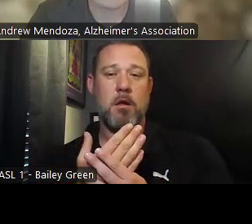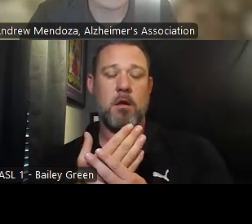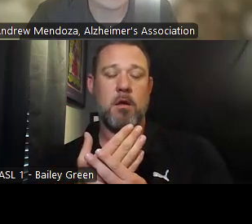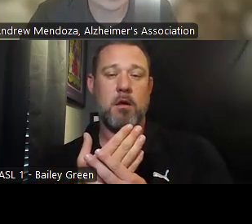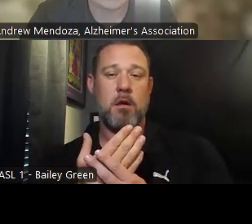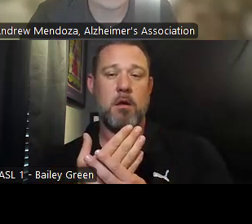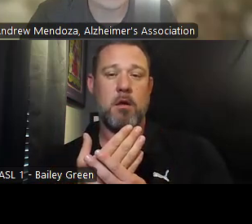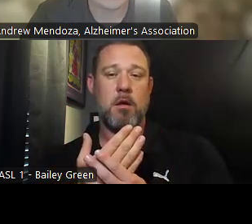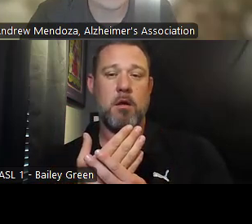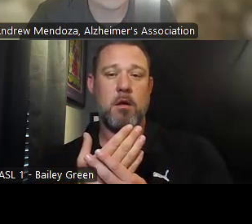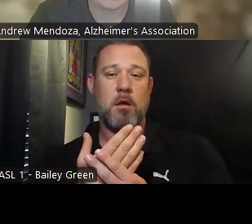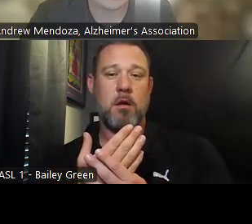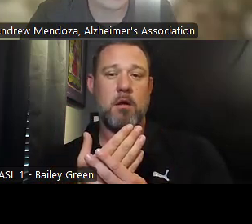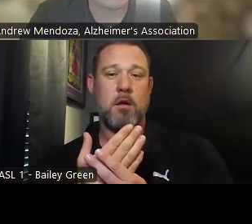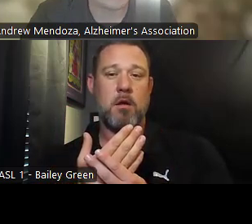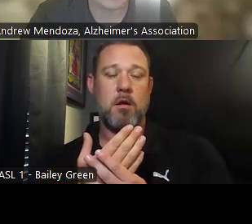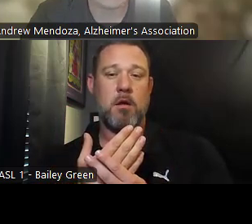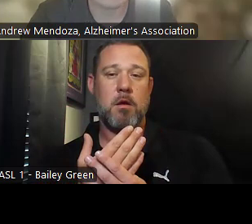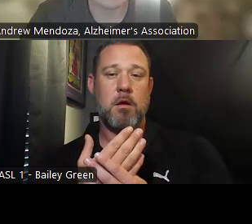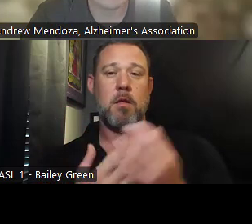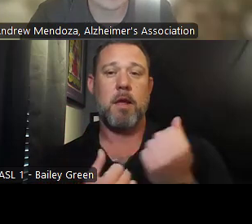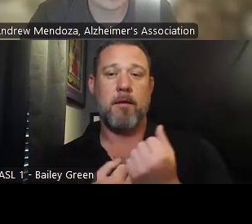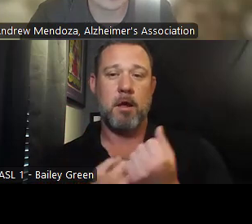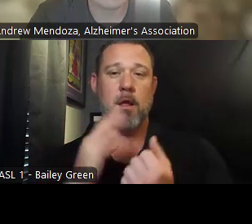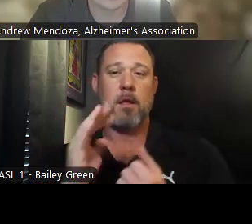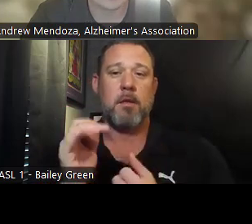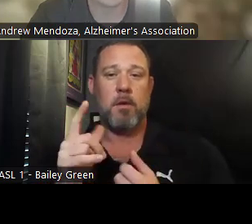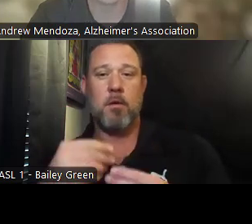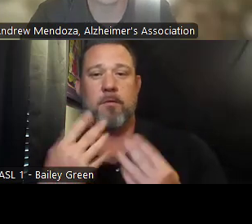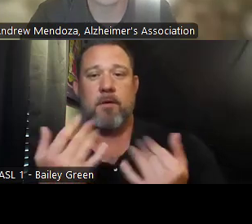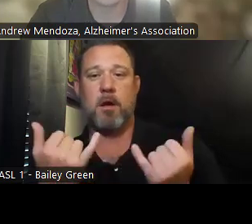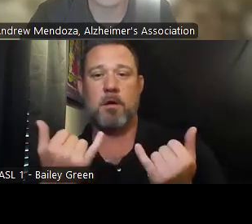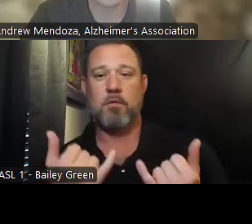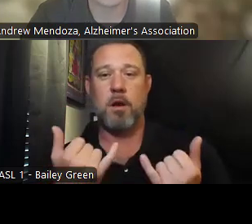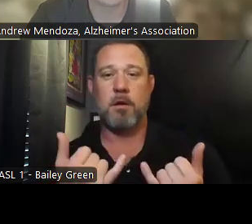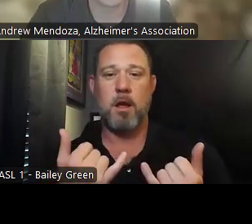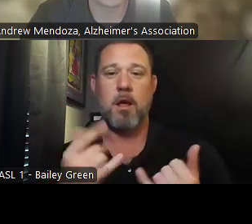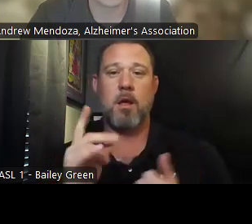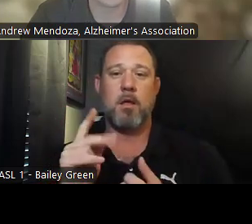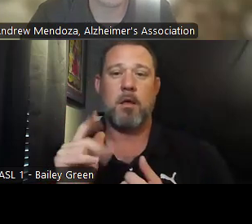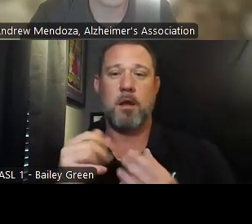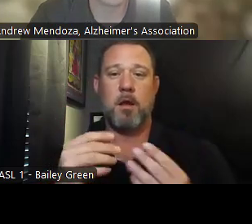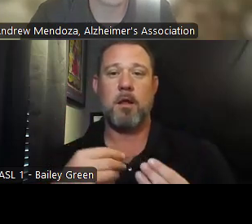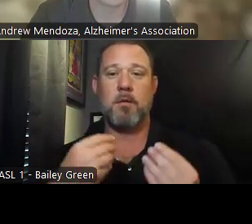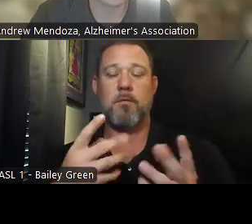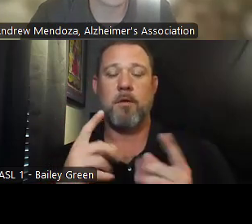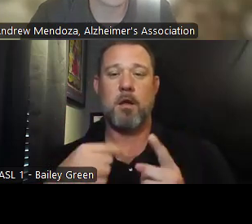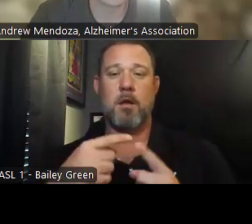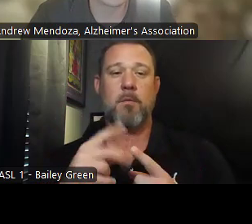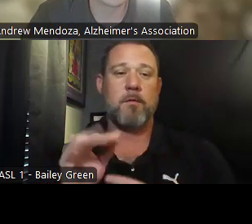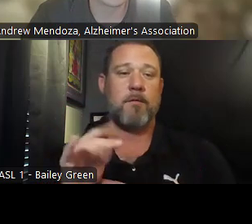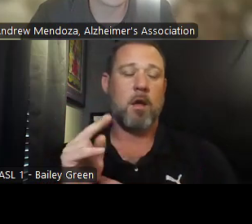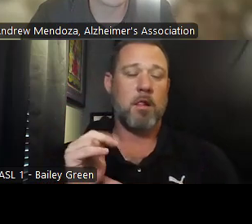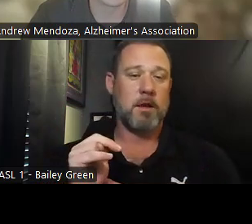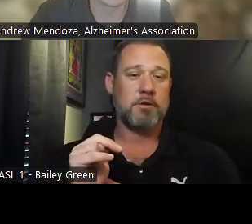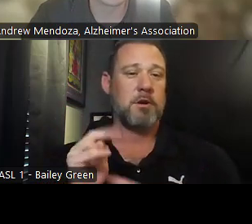The advocates at the bill hearing provided that right now the data that's provided about the violations